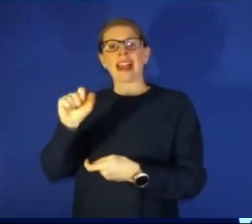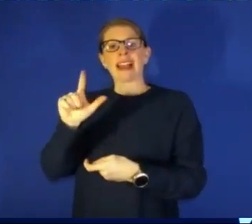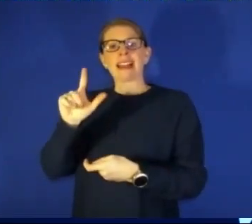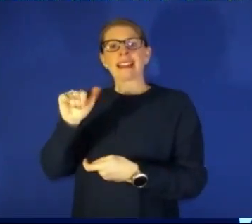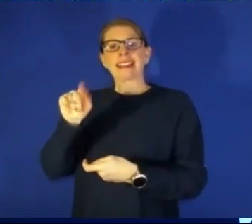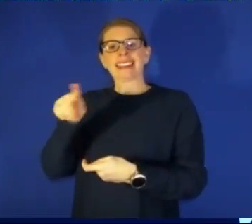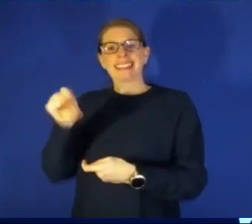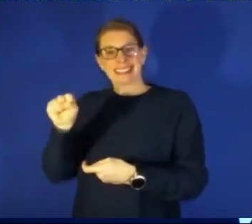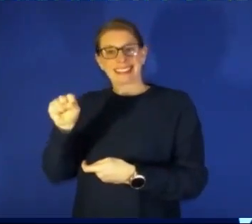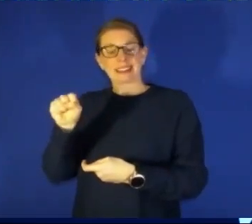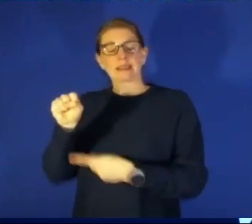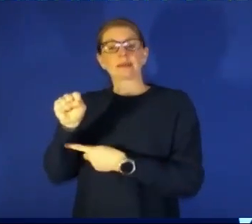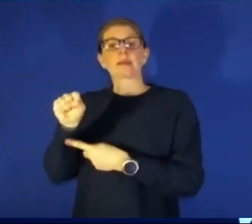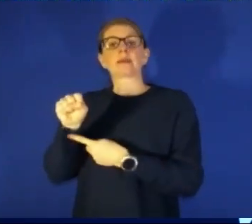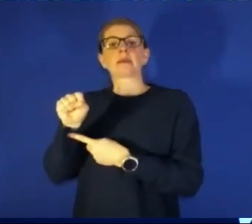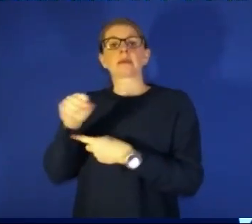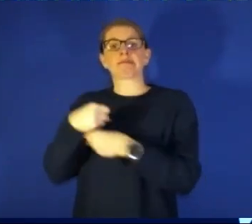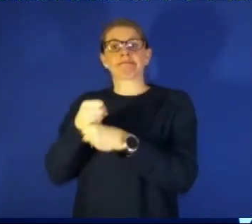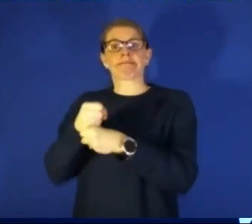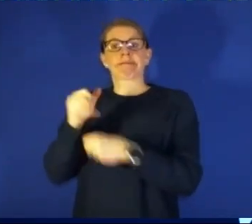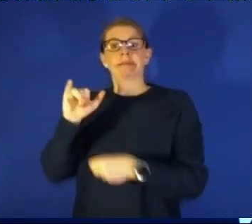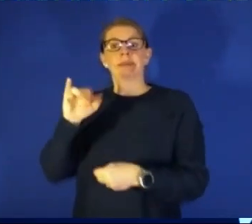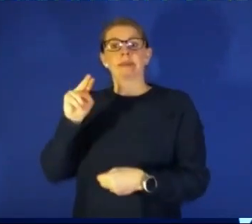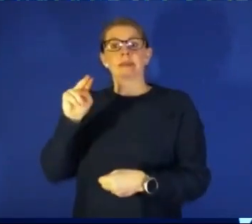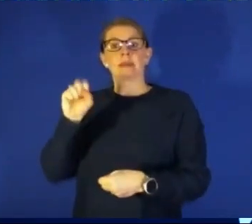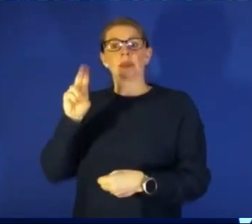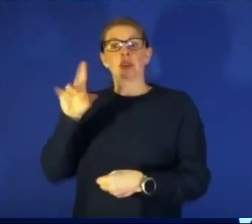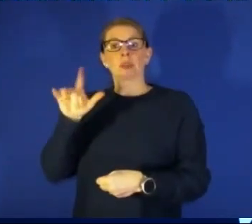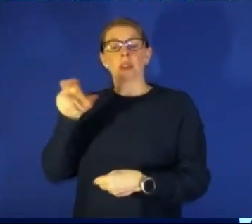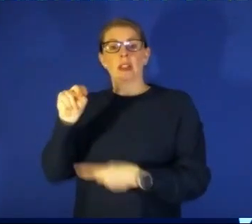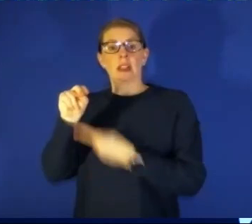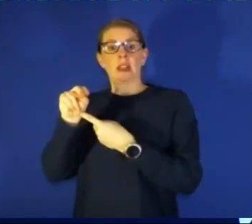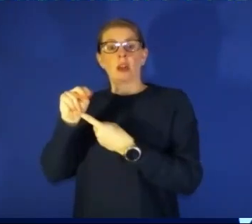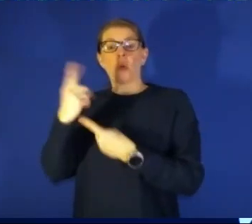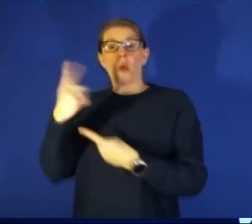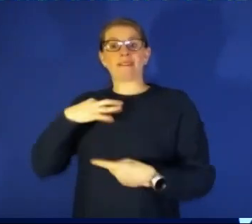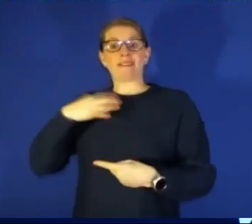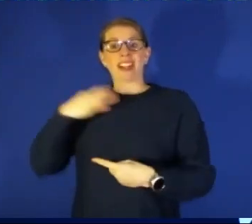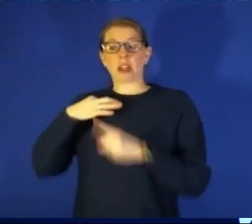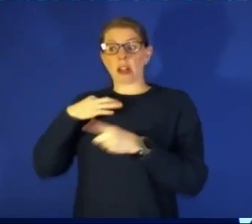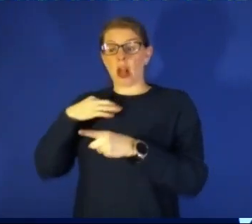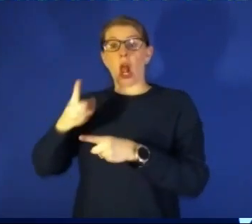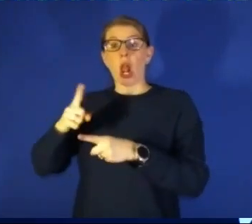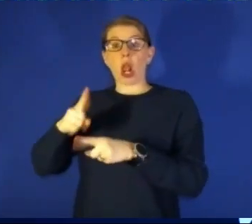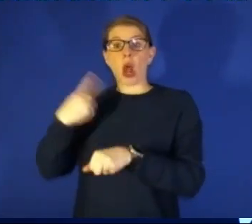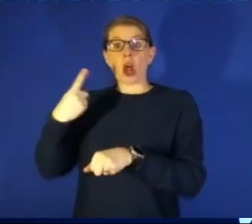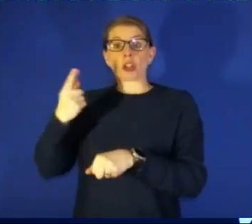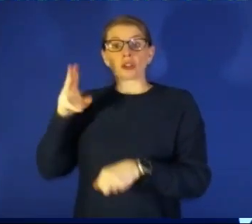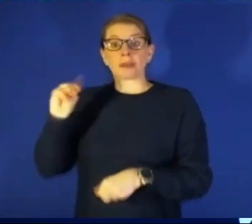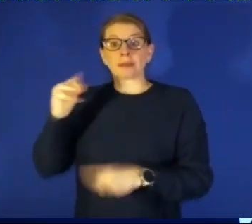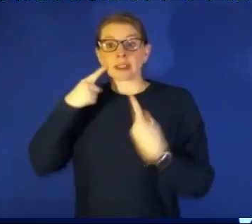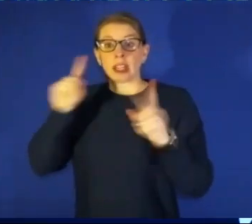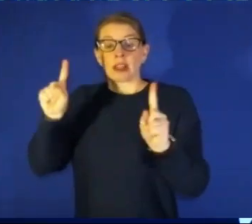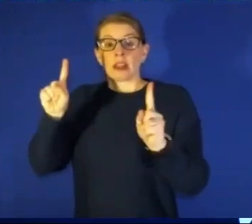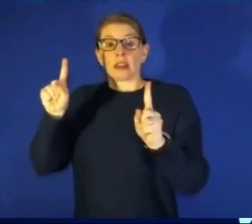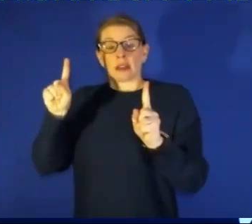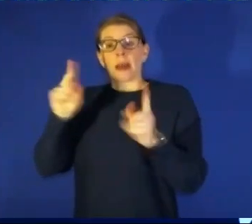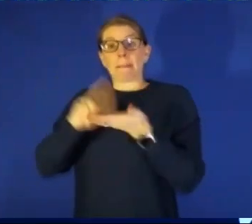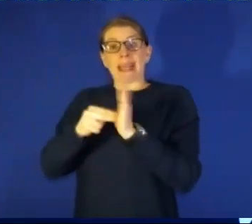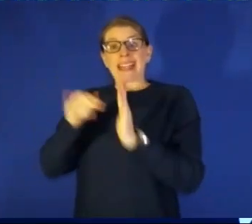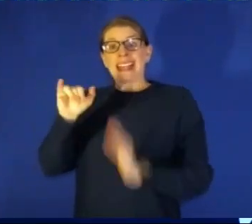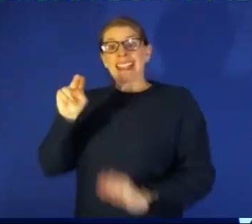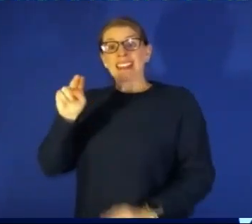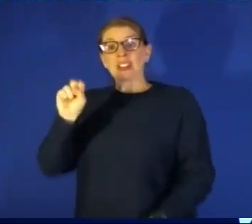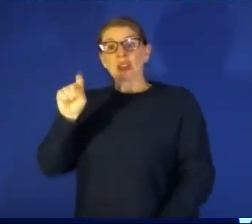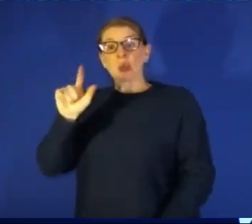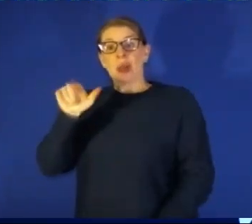insulin. They've been put in one volunteer, and we've had long-term success in that volunteer getting them off insulin. So I think